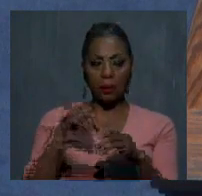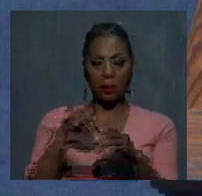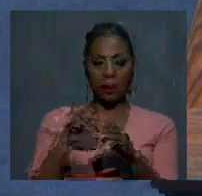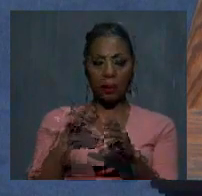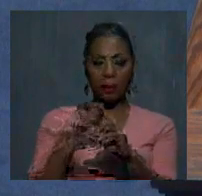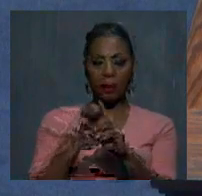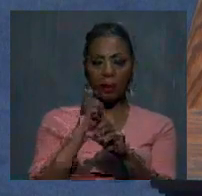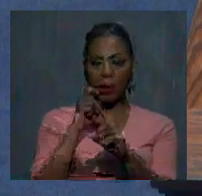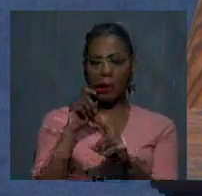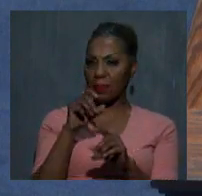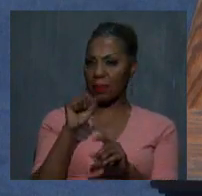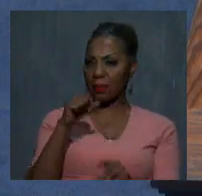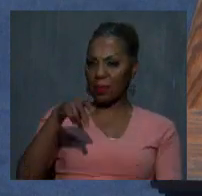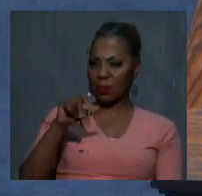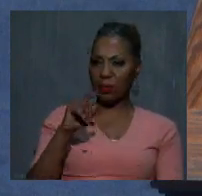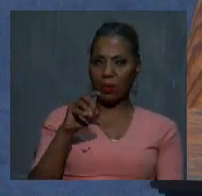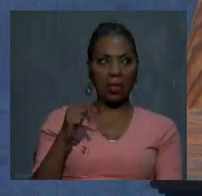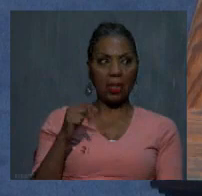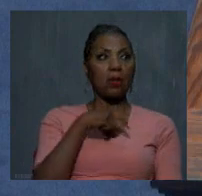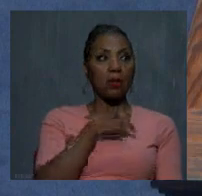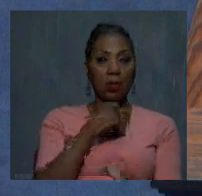Colorado. So